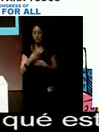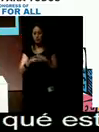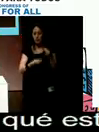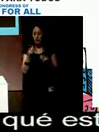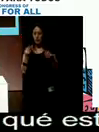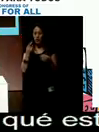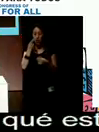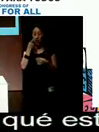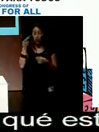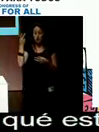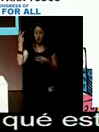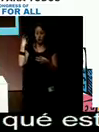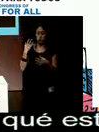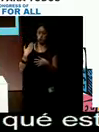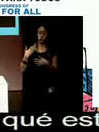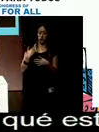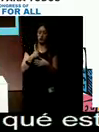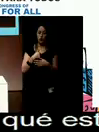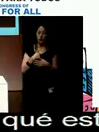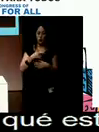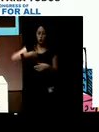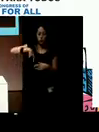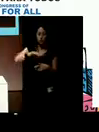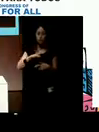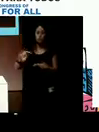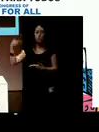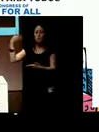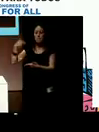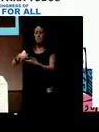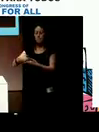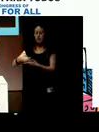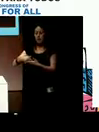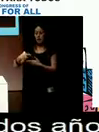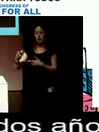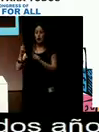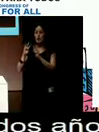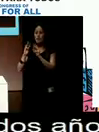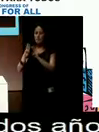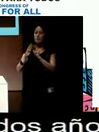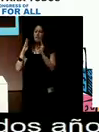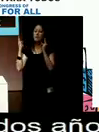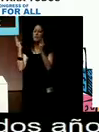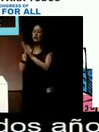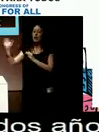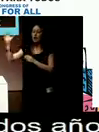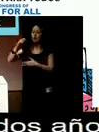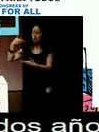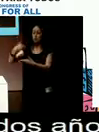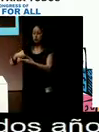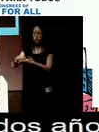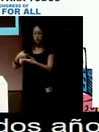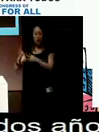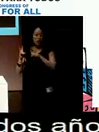a request from the European Parliament to do something about accessibility.